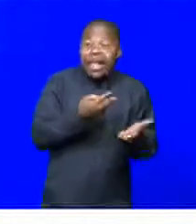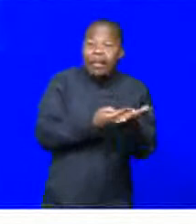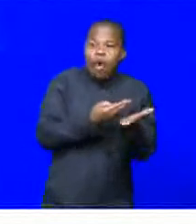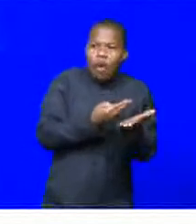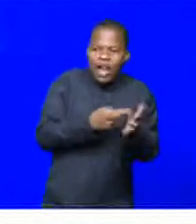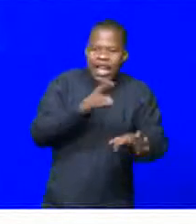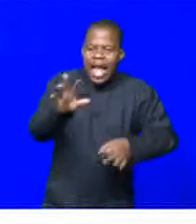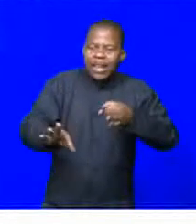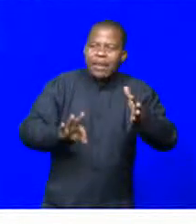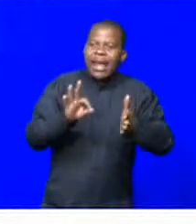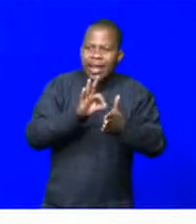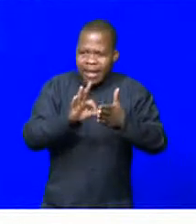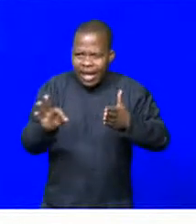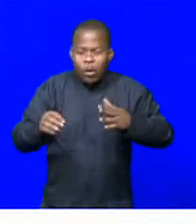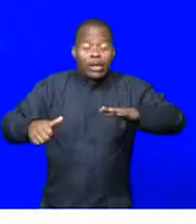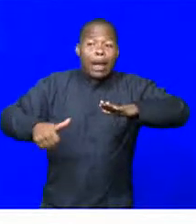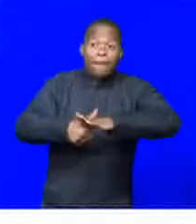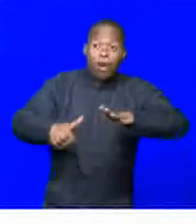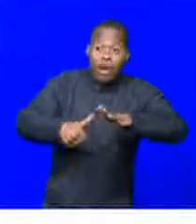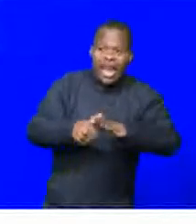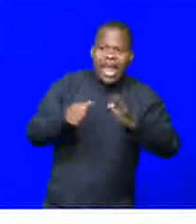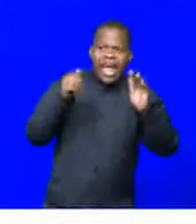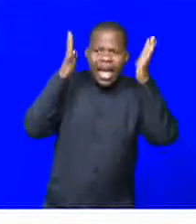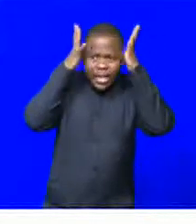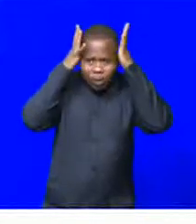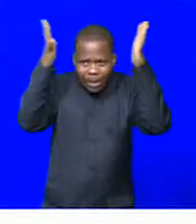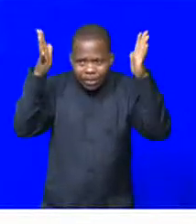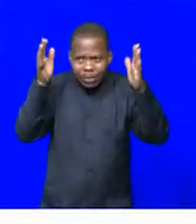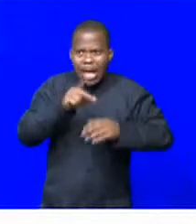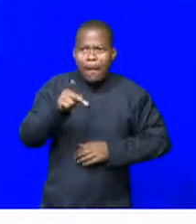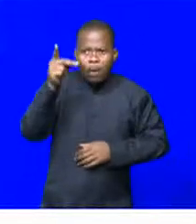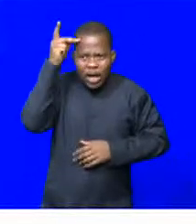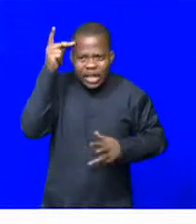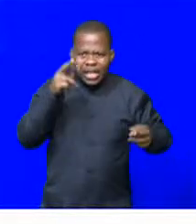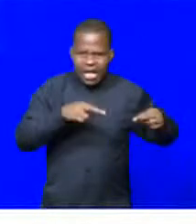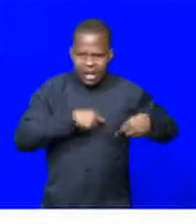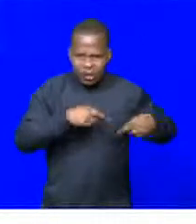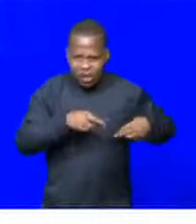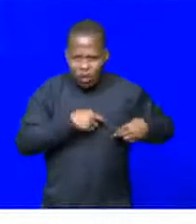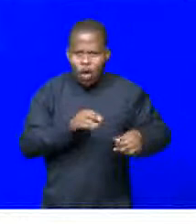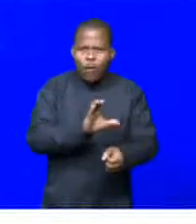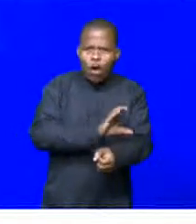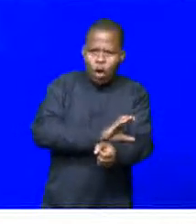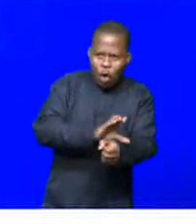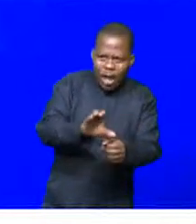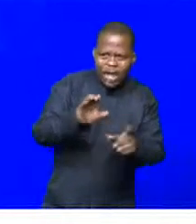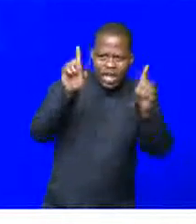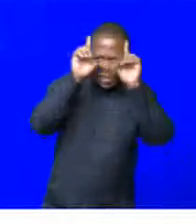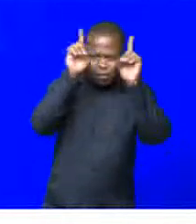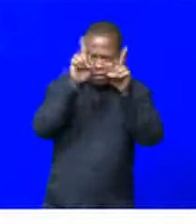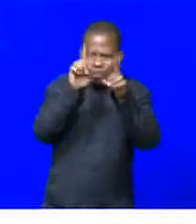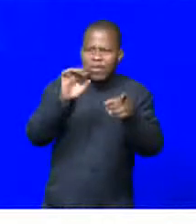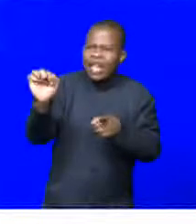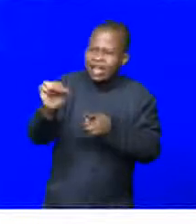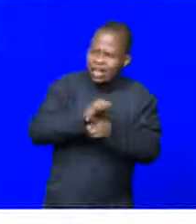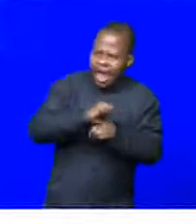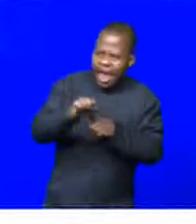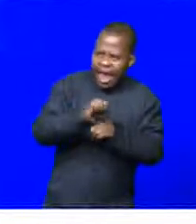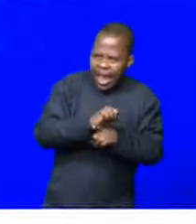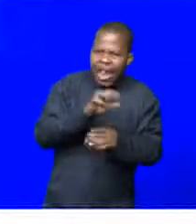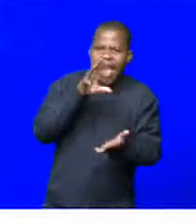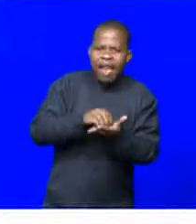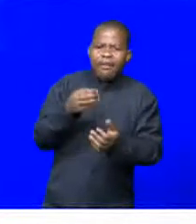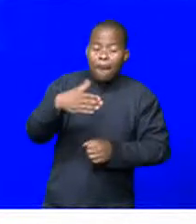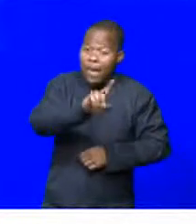kutsi kunesingo lesikhulu kutsi live libe nemigomo lutawunaka tindzaba tekuceqeshwa kwemaswati National Human Resource Development